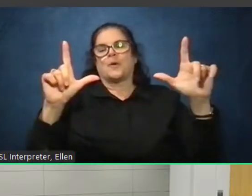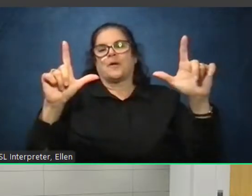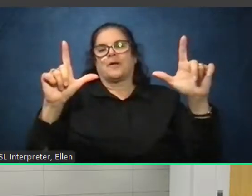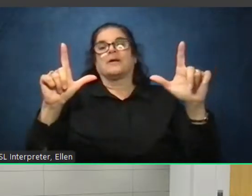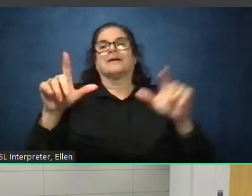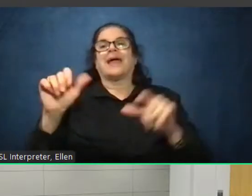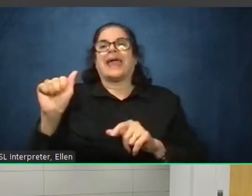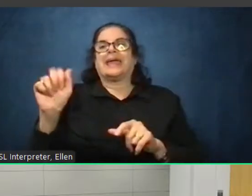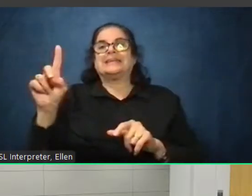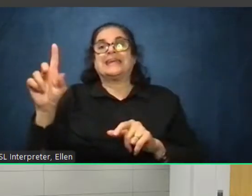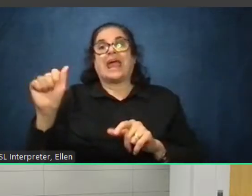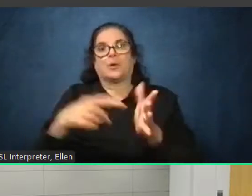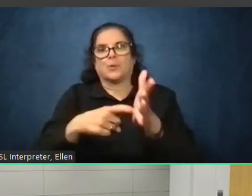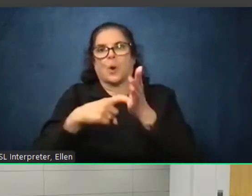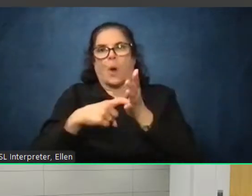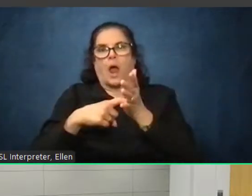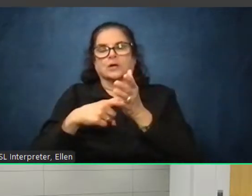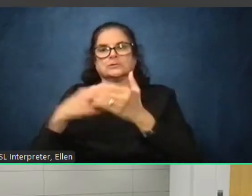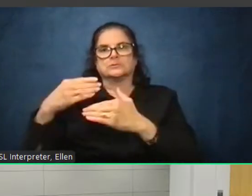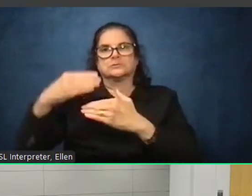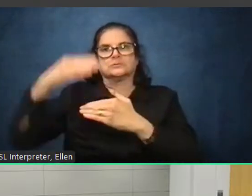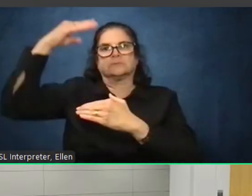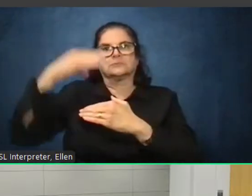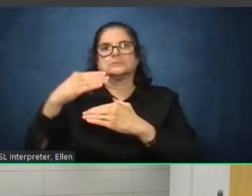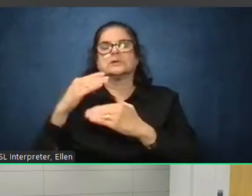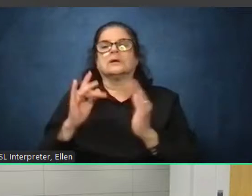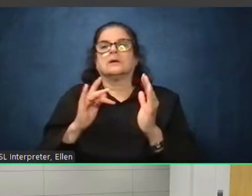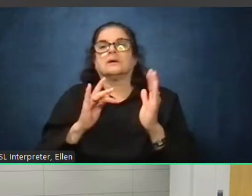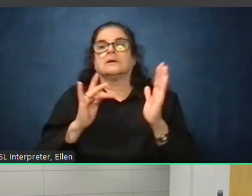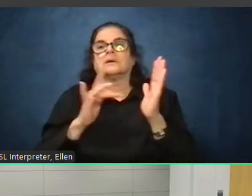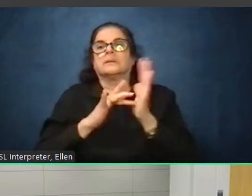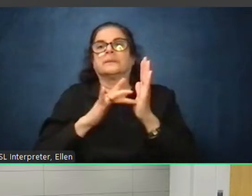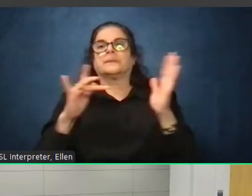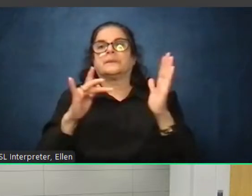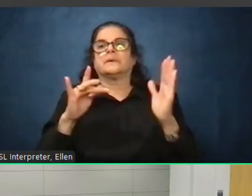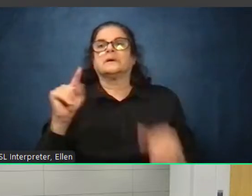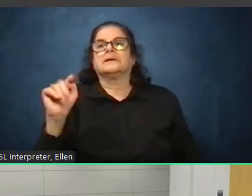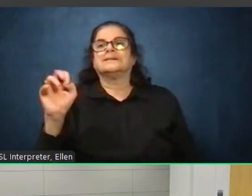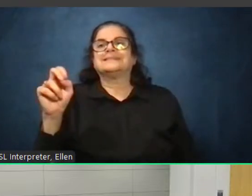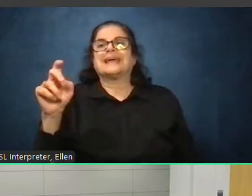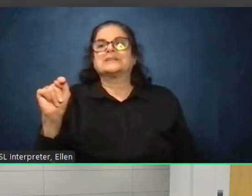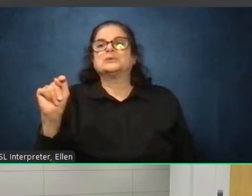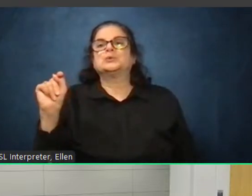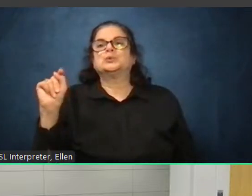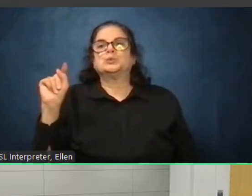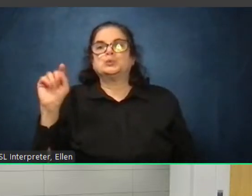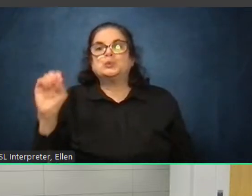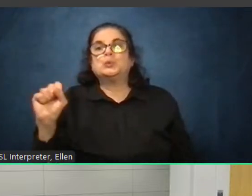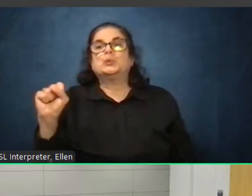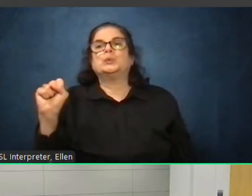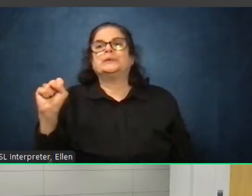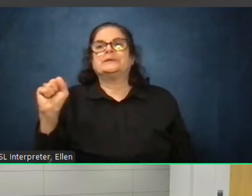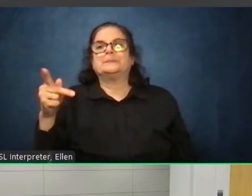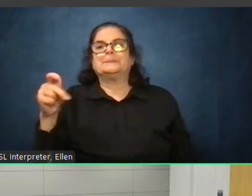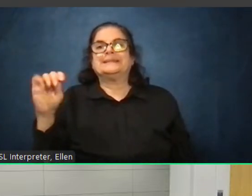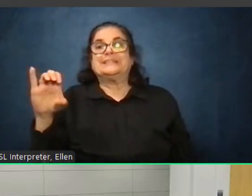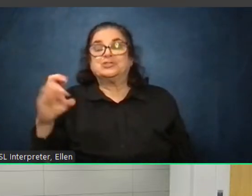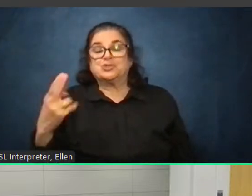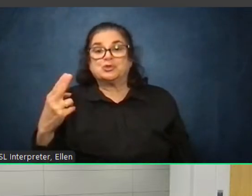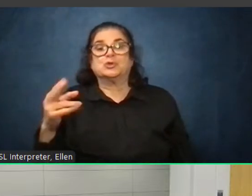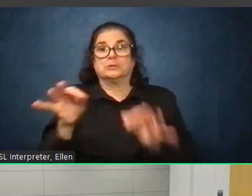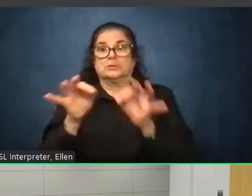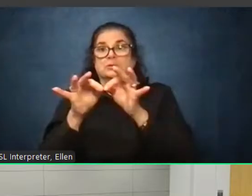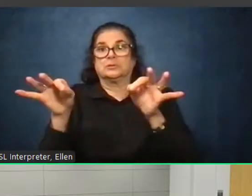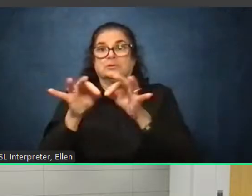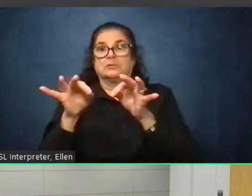ADA requirements. So the text-to-speech button, I think to make sure the Braille is at the right height, the baseline of the Braille text will